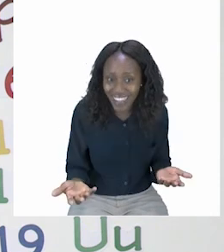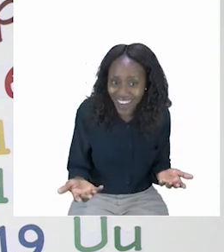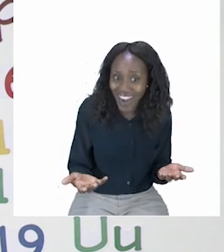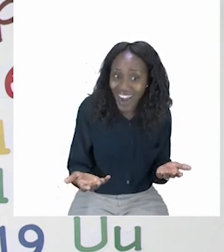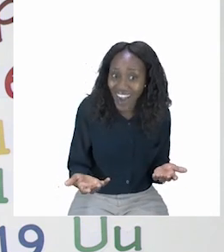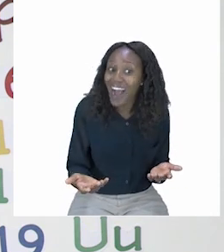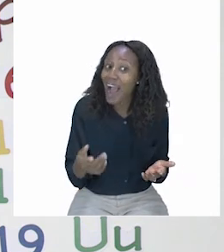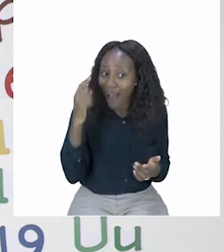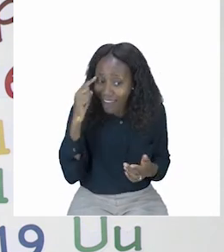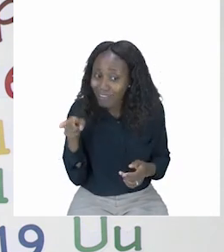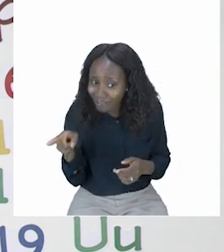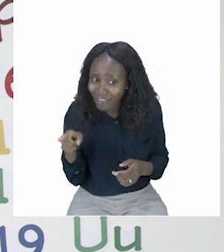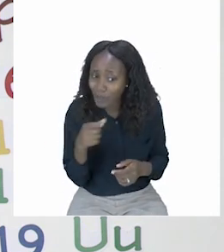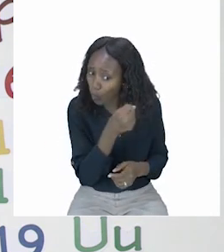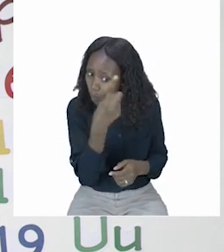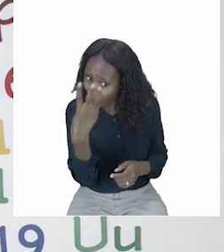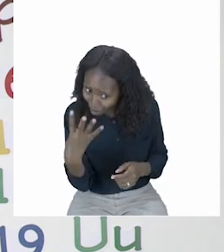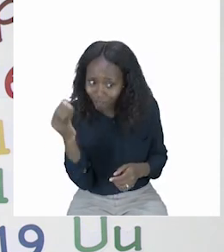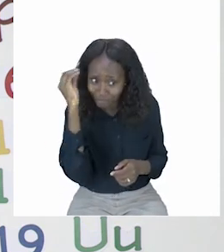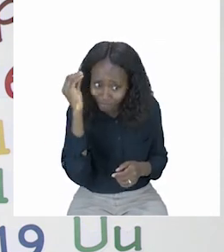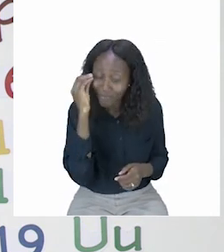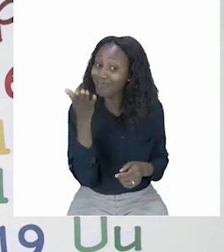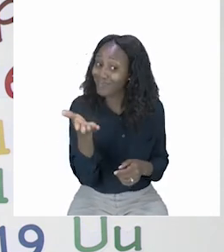was also making his own counters as well.